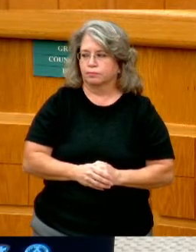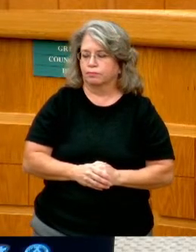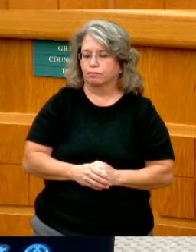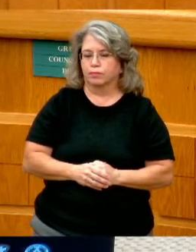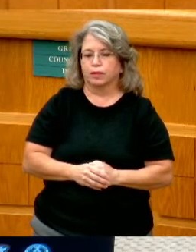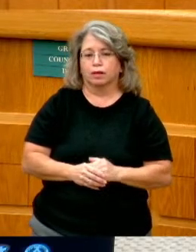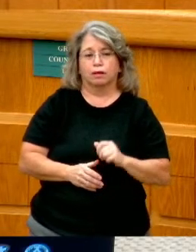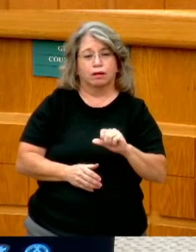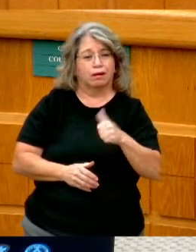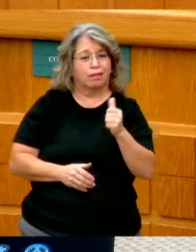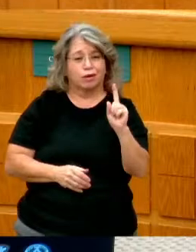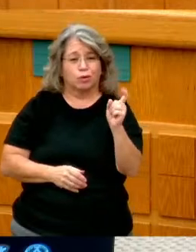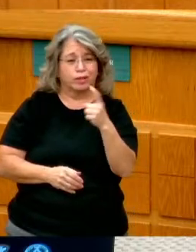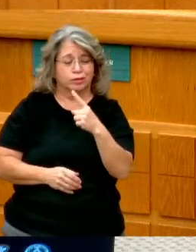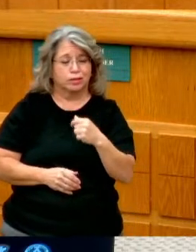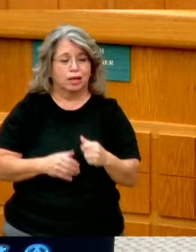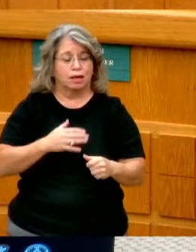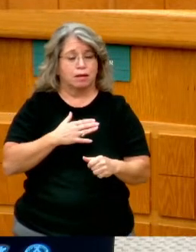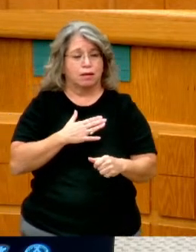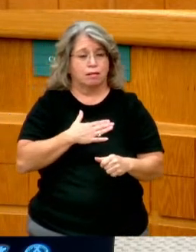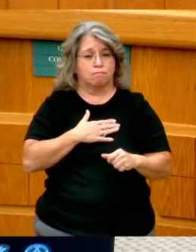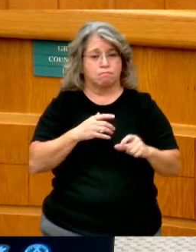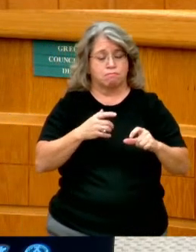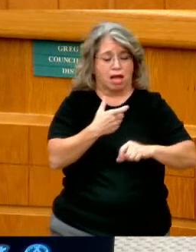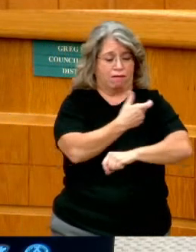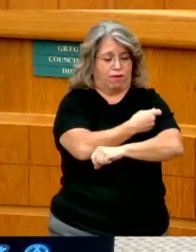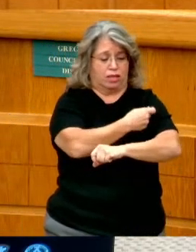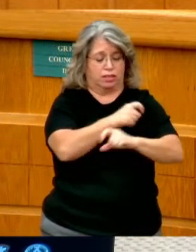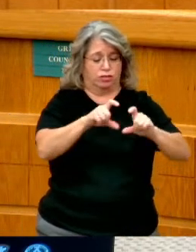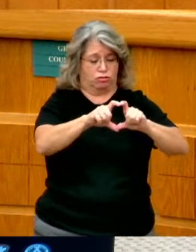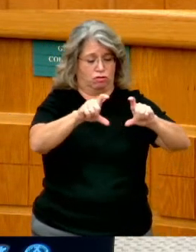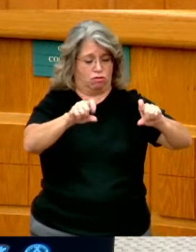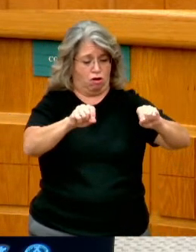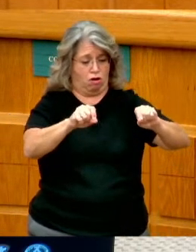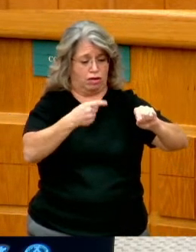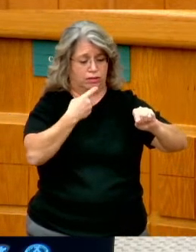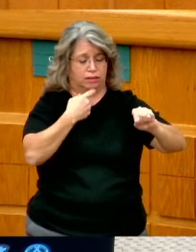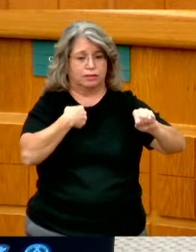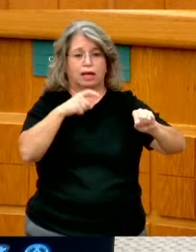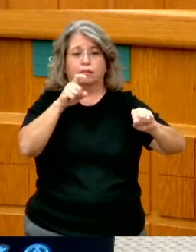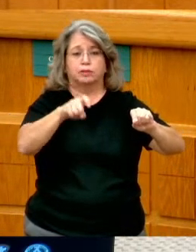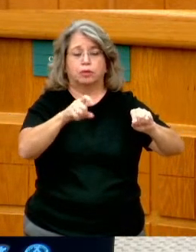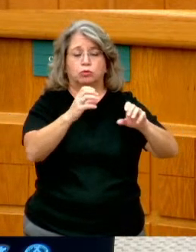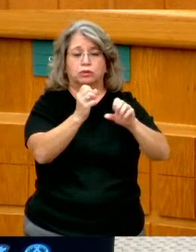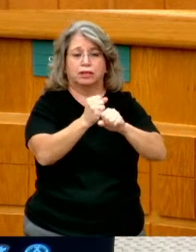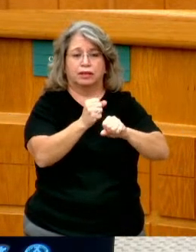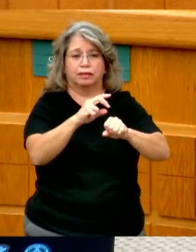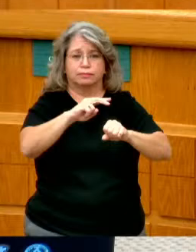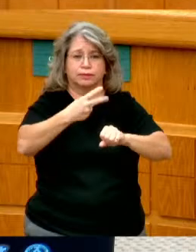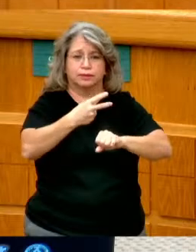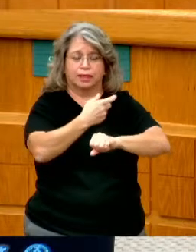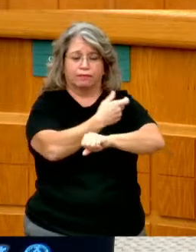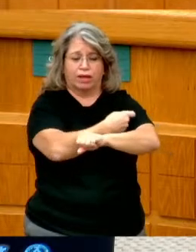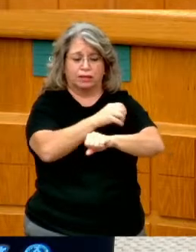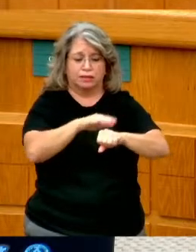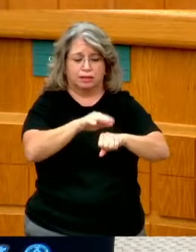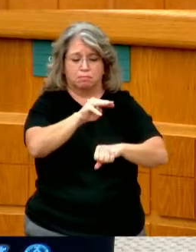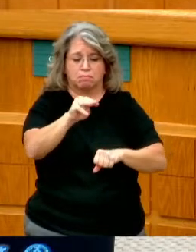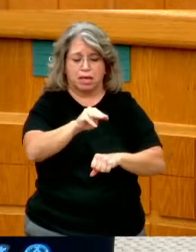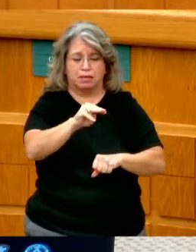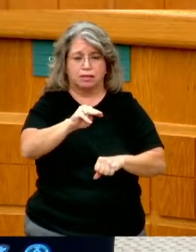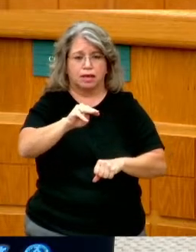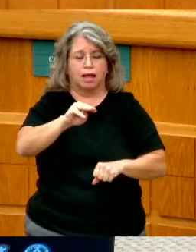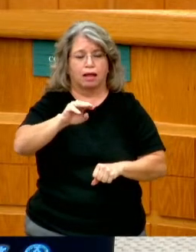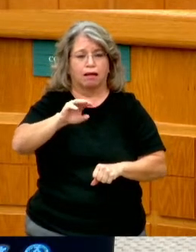Question, my vaccination card says I was supposed to get vaccinated on Monday the 8th. What should I do?